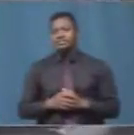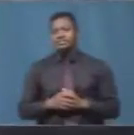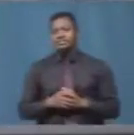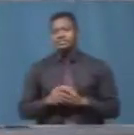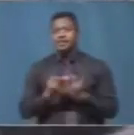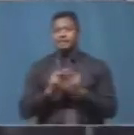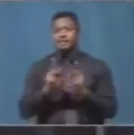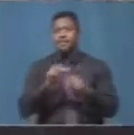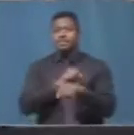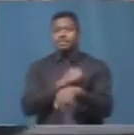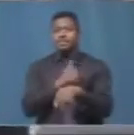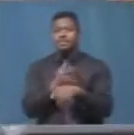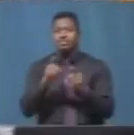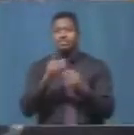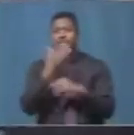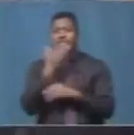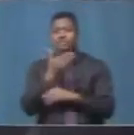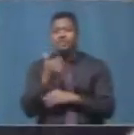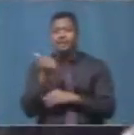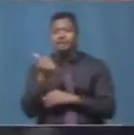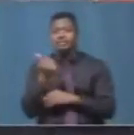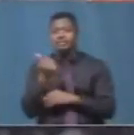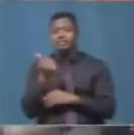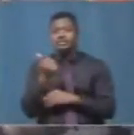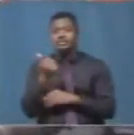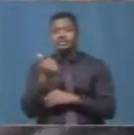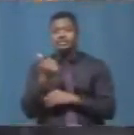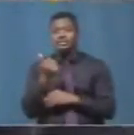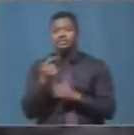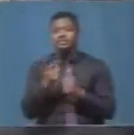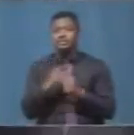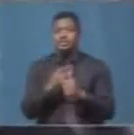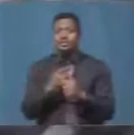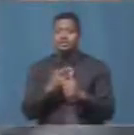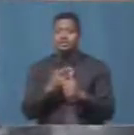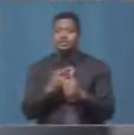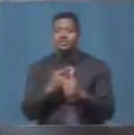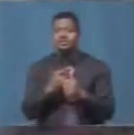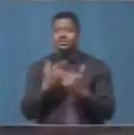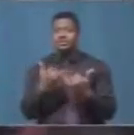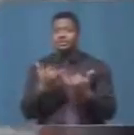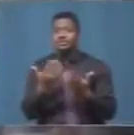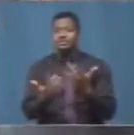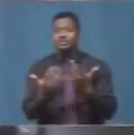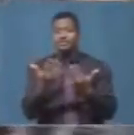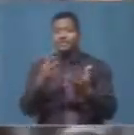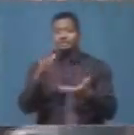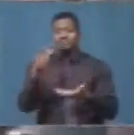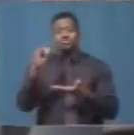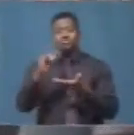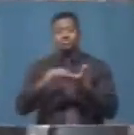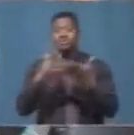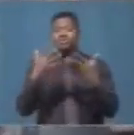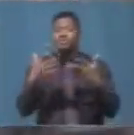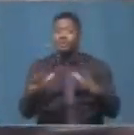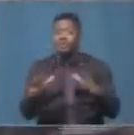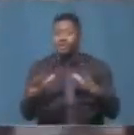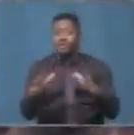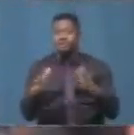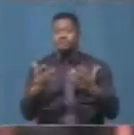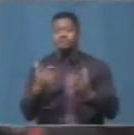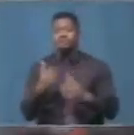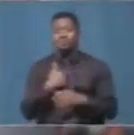Public authorities are doing their best. First of all, fortunately now the fire has been contained.